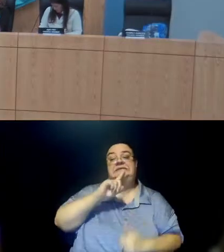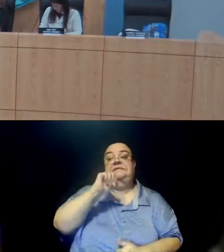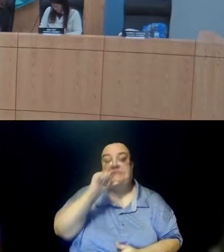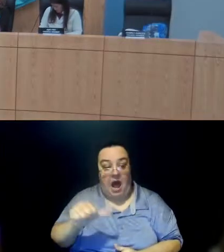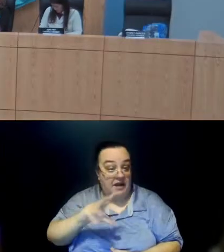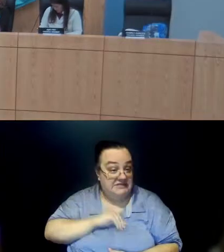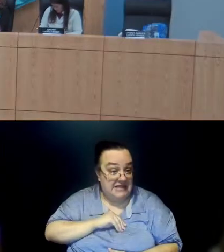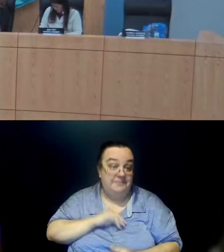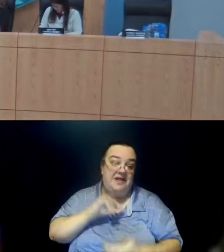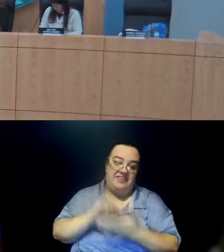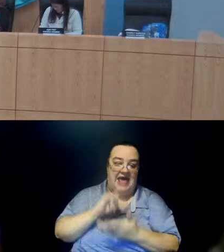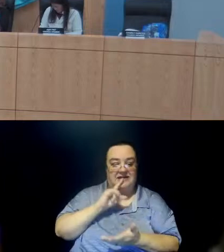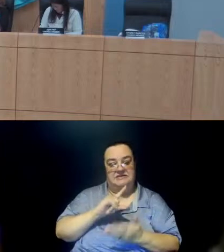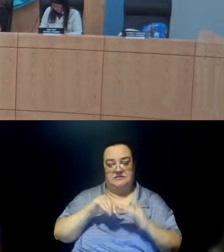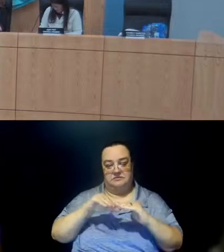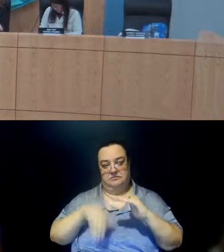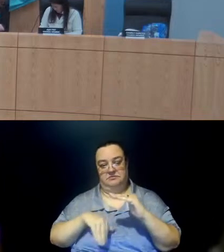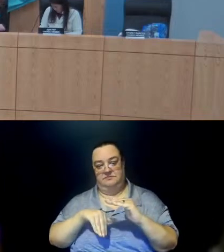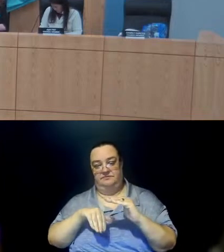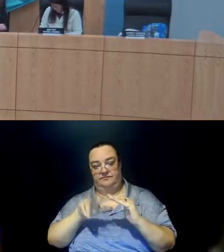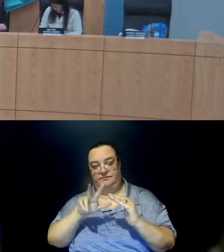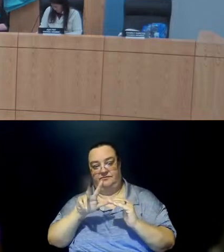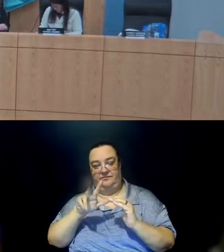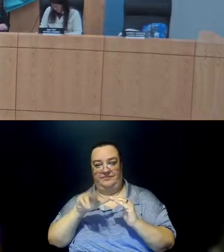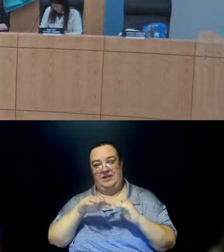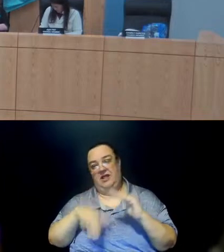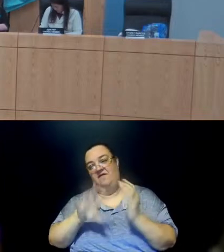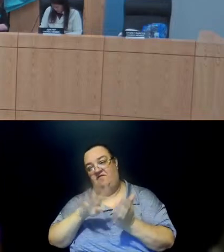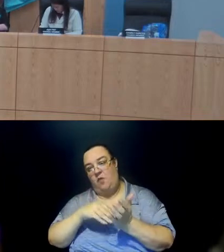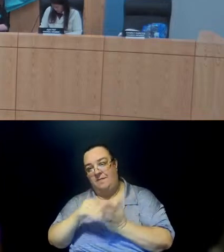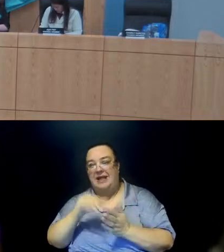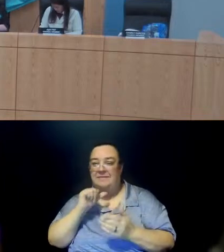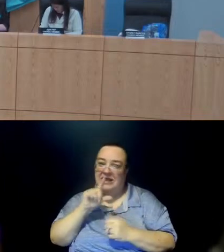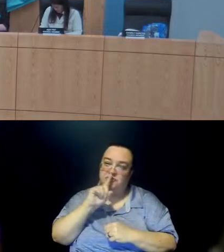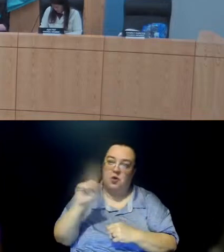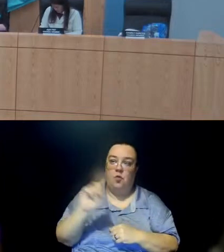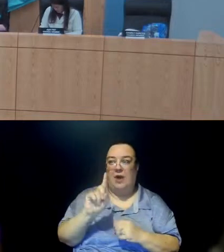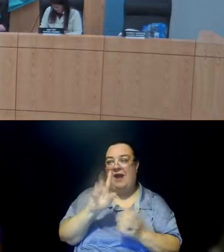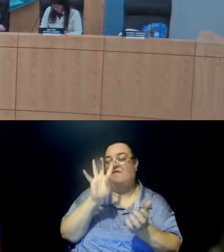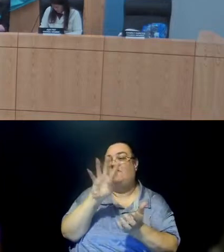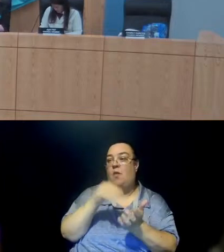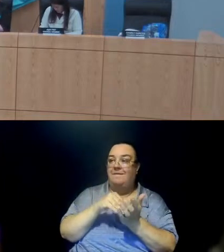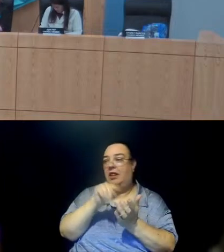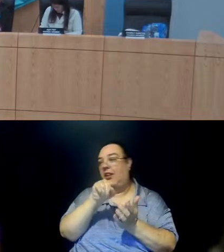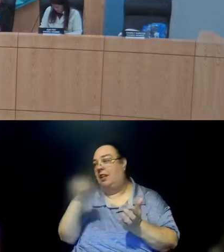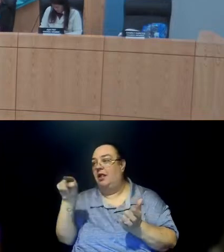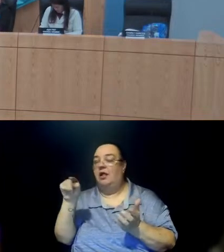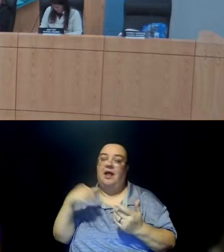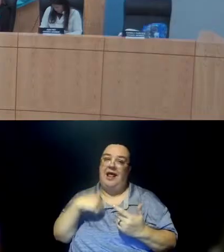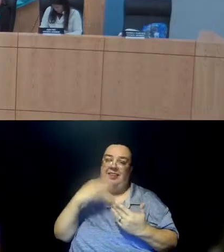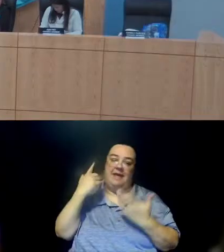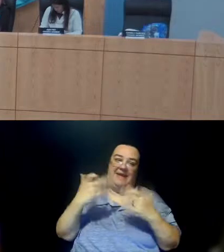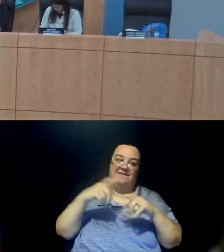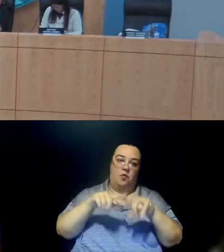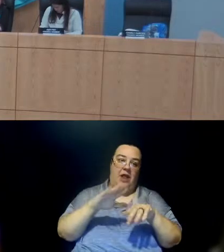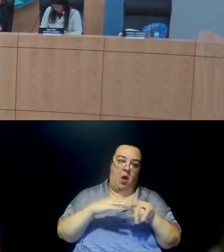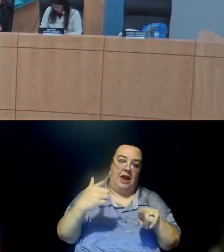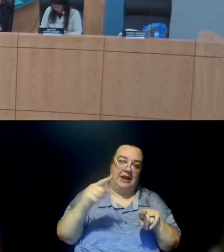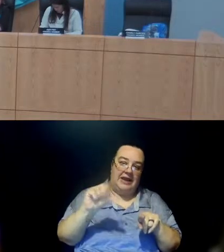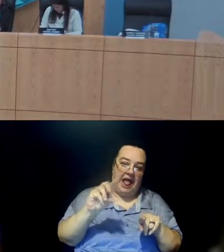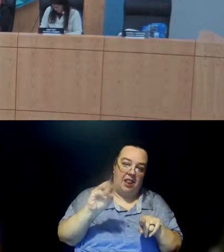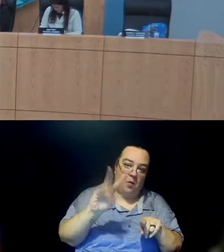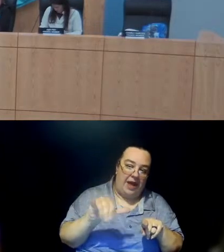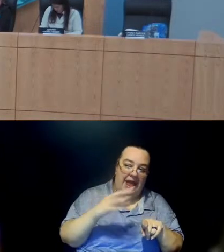3 millions. I don't know exactly where in the 4 millions I'm comfortable with. I might have to rely on Mr. Galloway and Ms. Mock for advice on